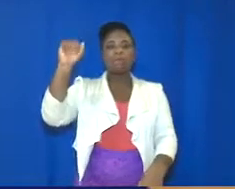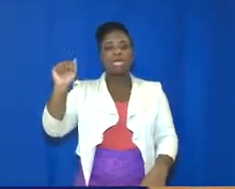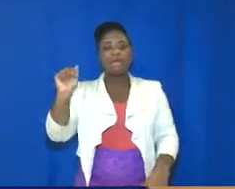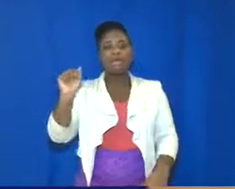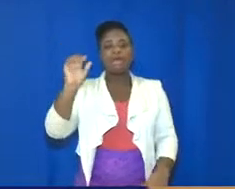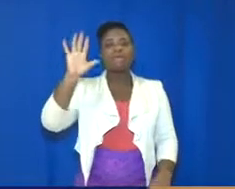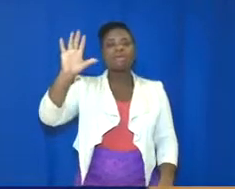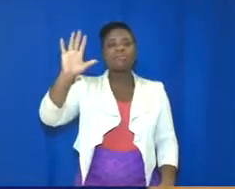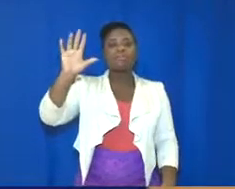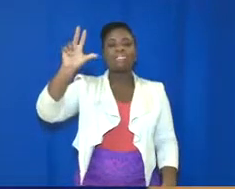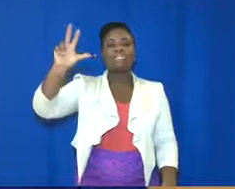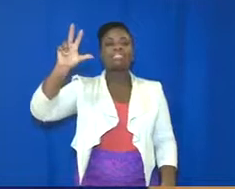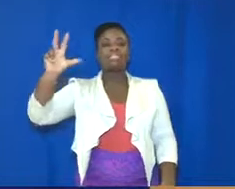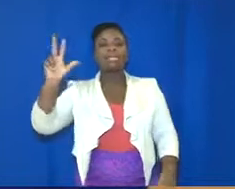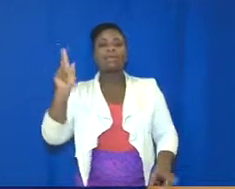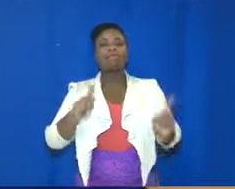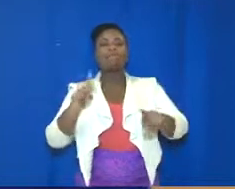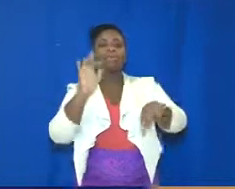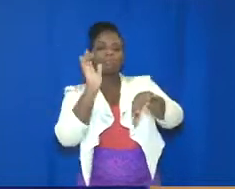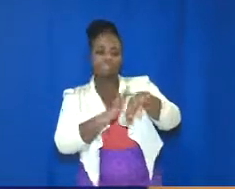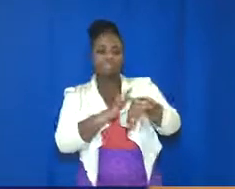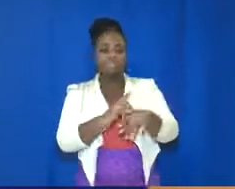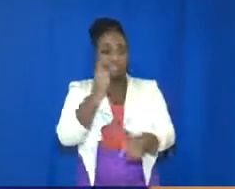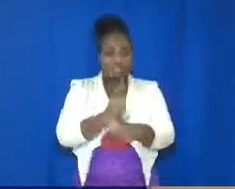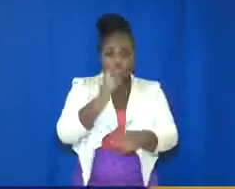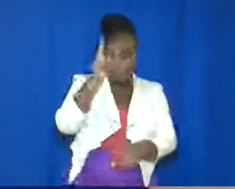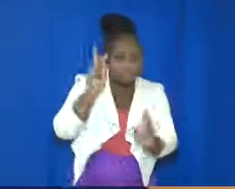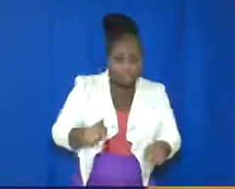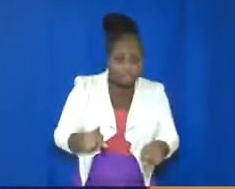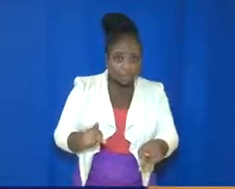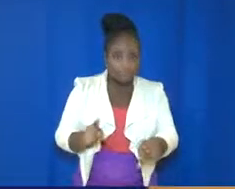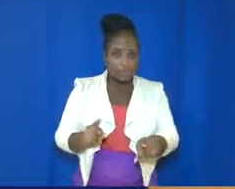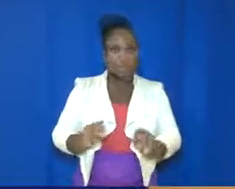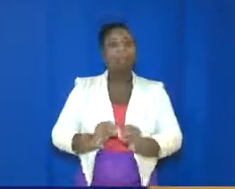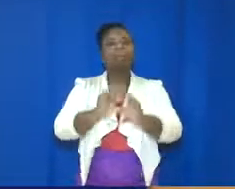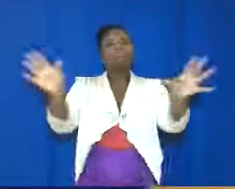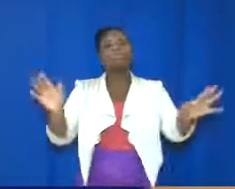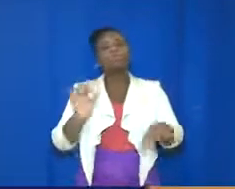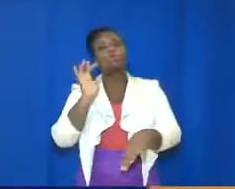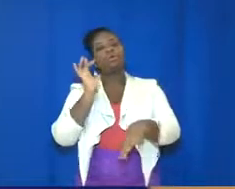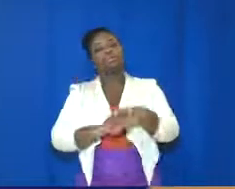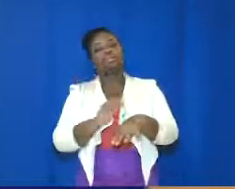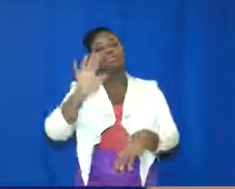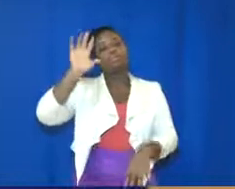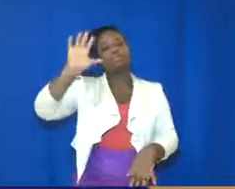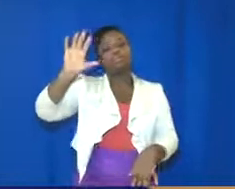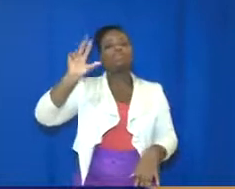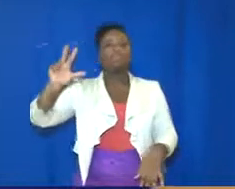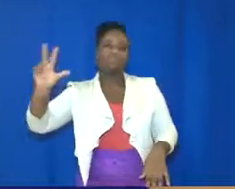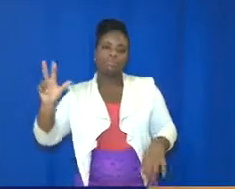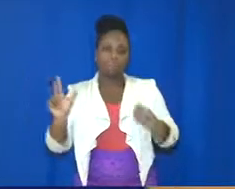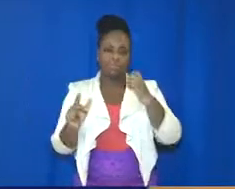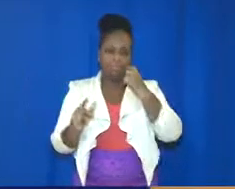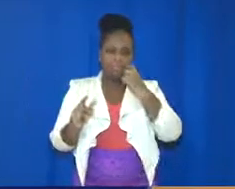All 533 persons were infected by one person. Again, let me